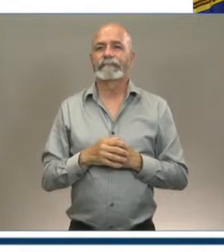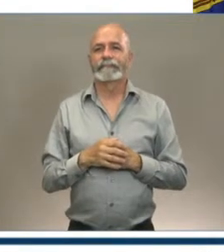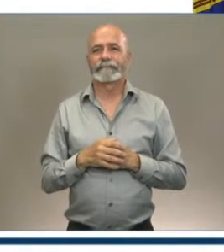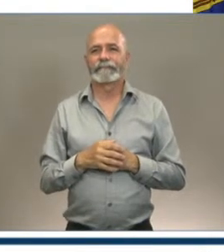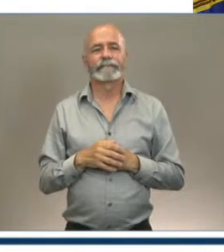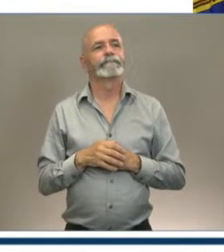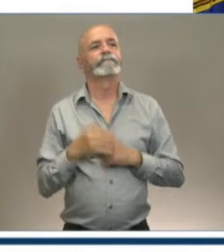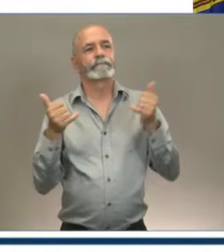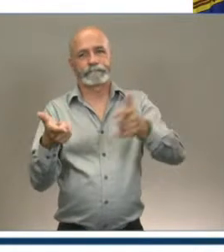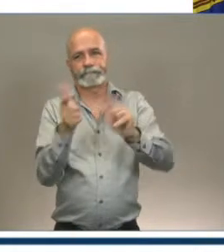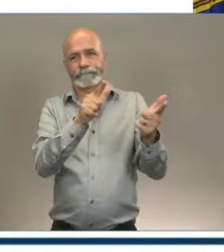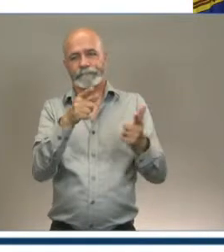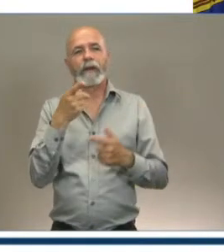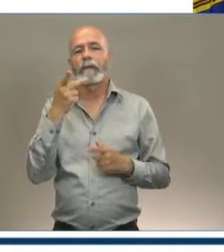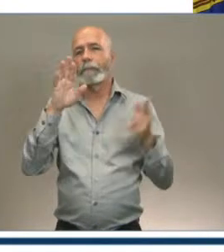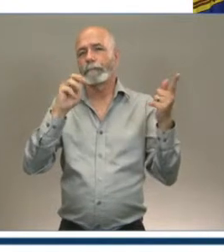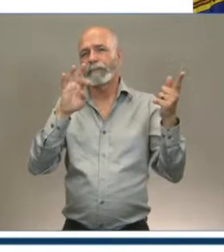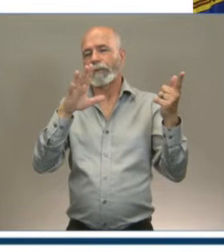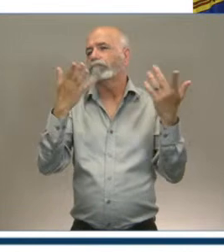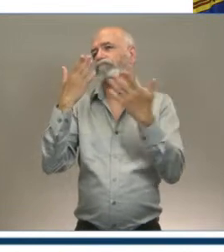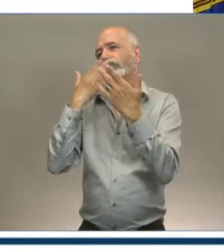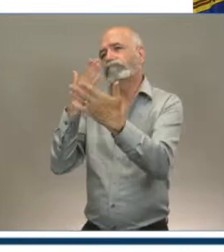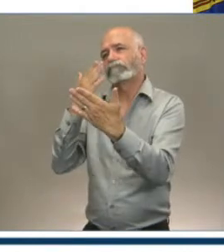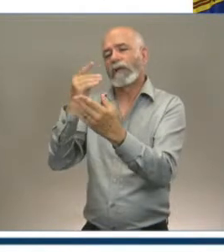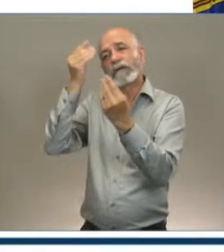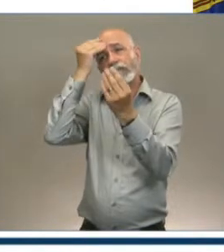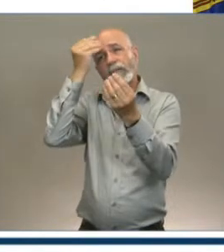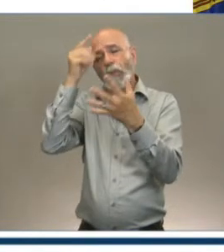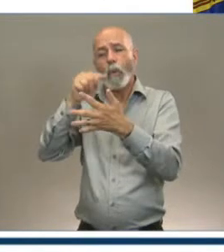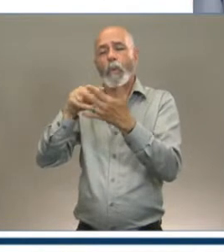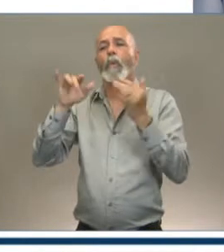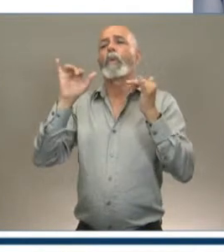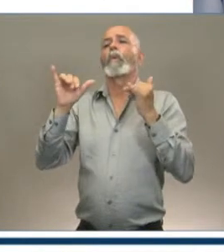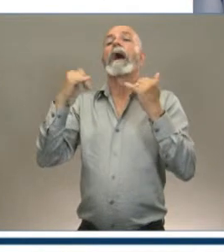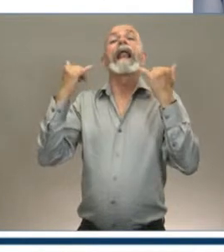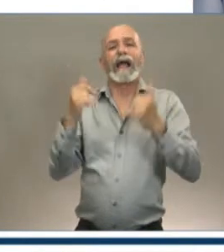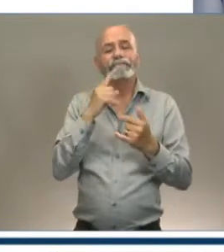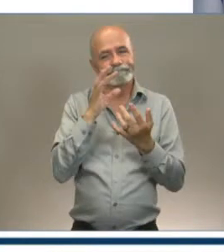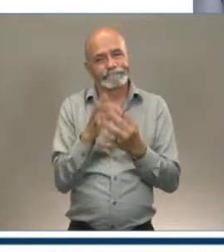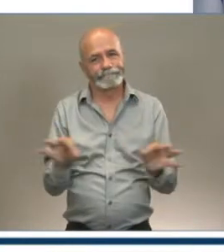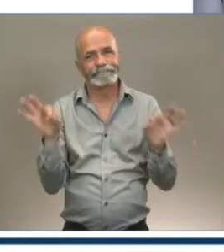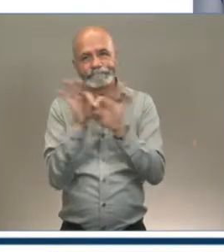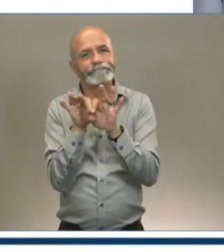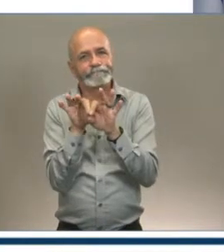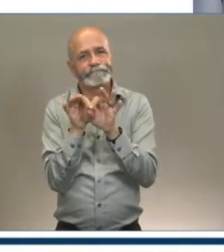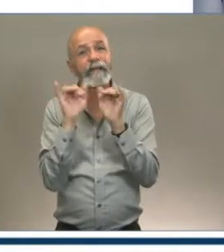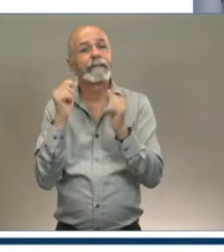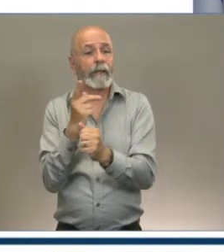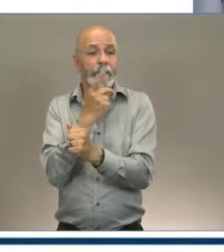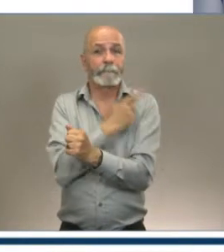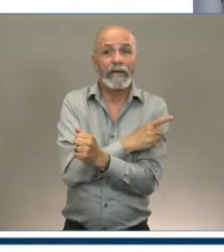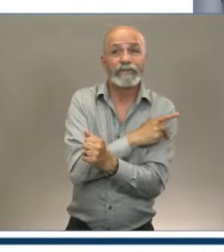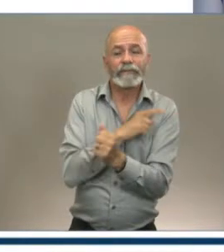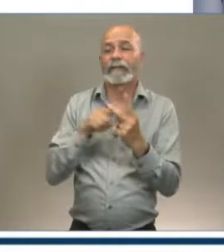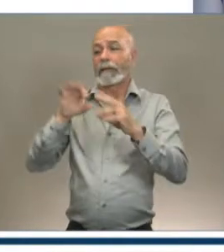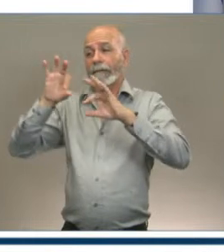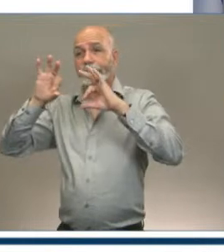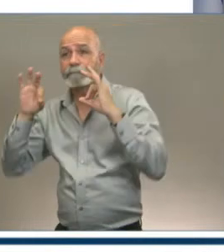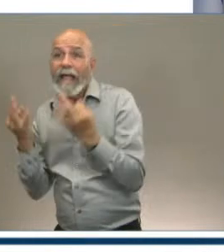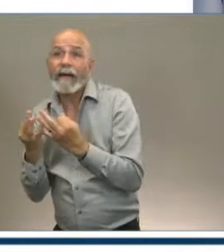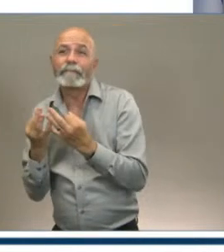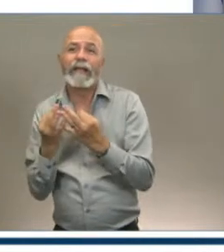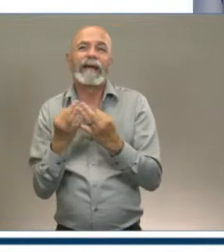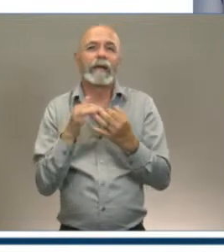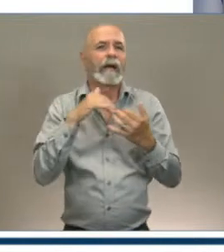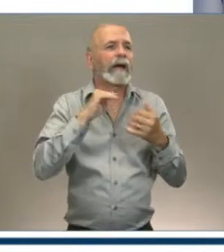for the update. Important information for all of us, and to the patients and families. Our thoughts are with you as you fight this